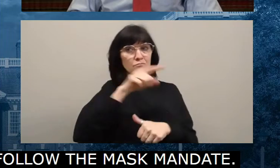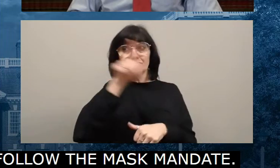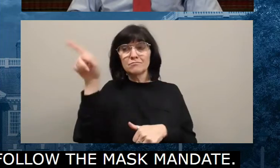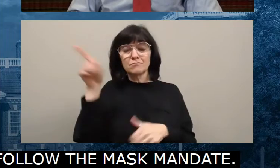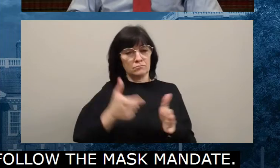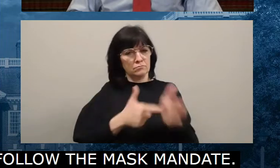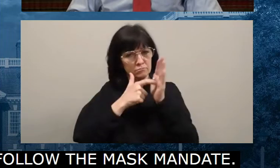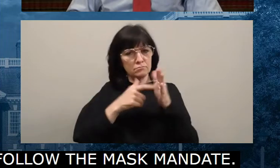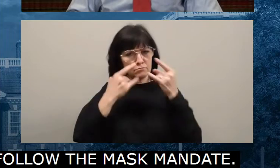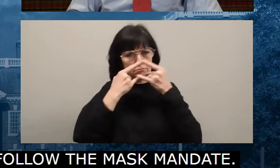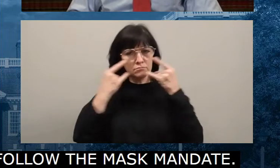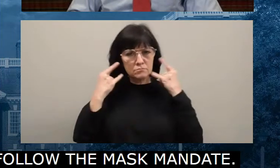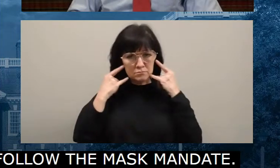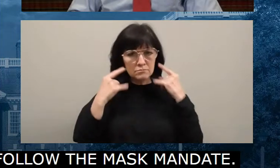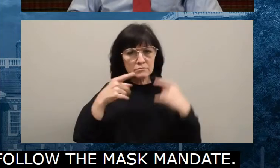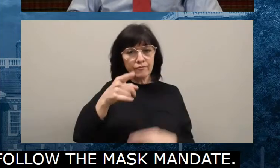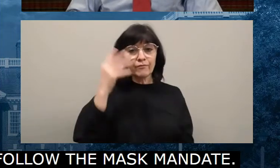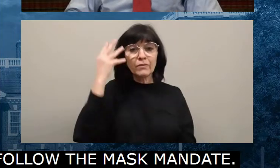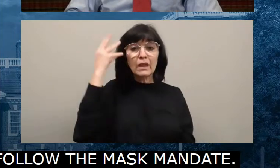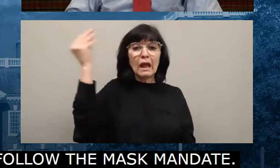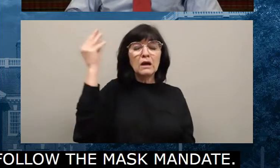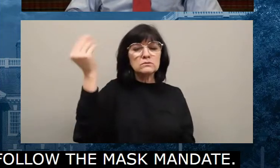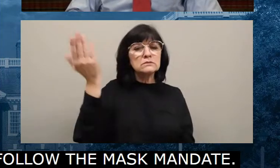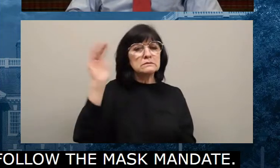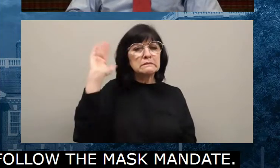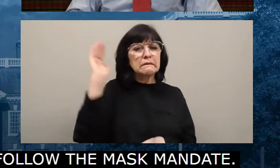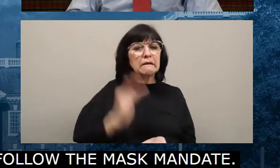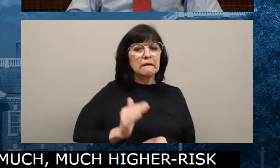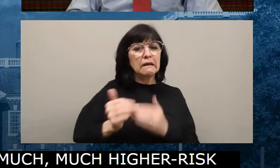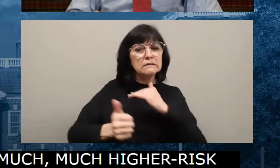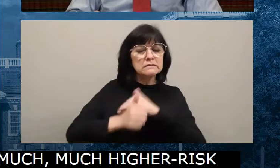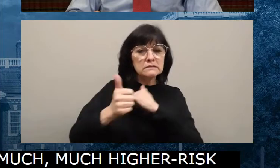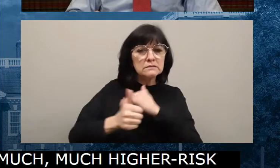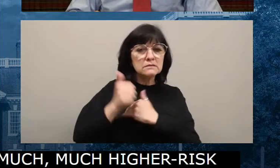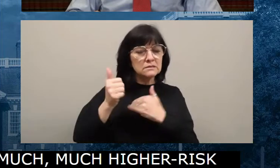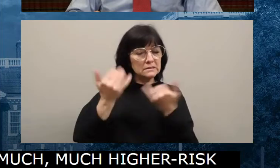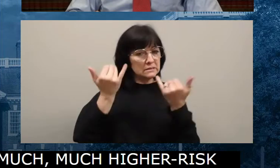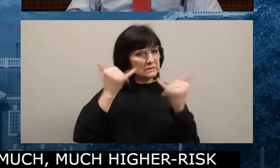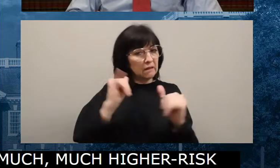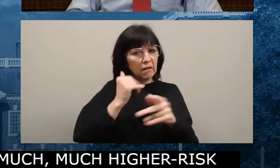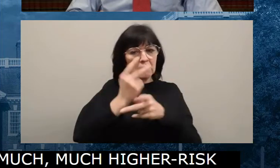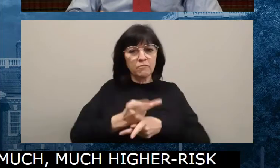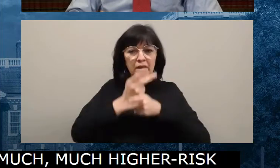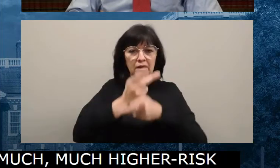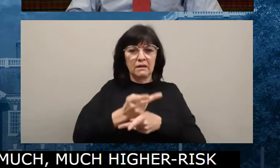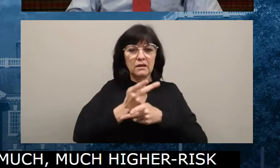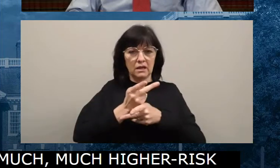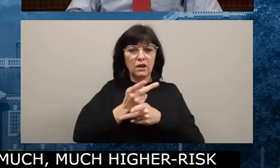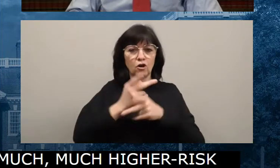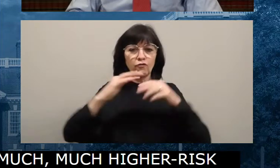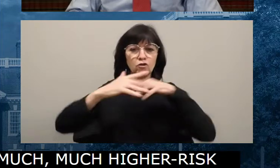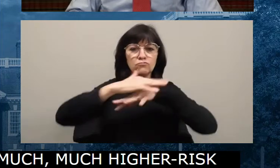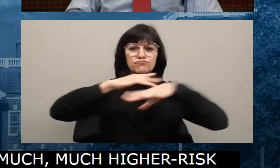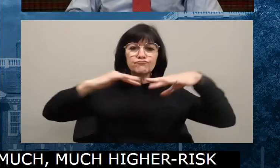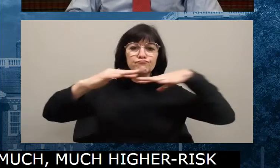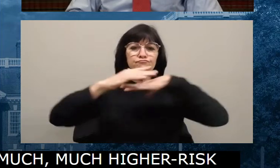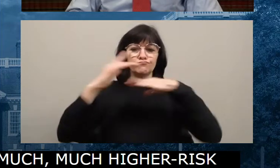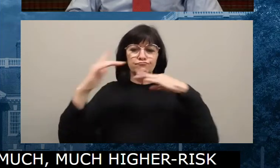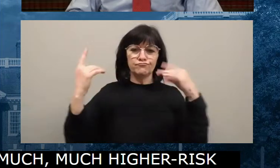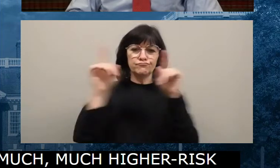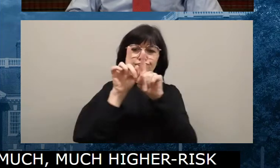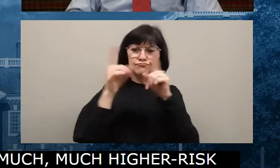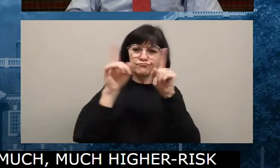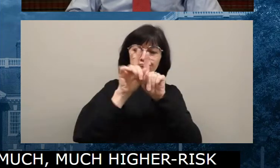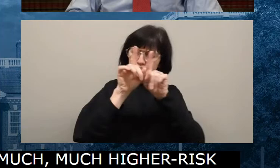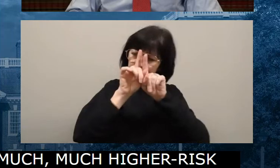Outside, much less riskier, but you need to be careful with social distancing, making sure you're keeping separate